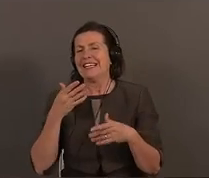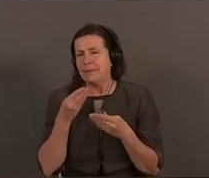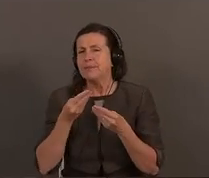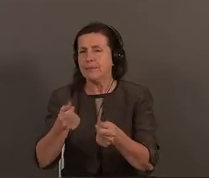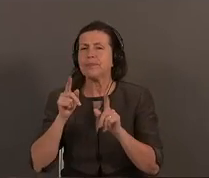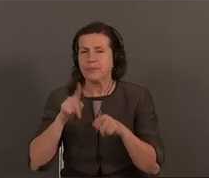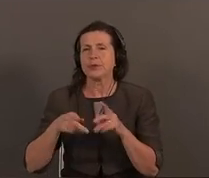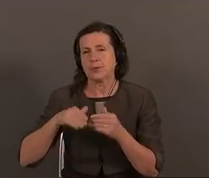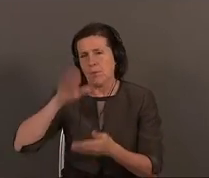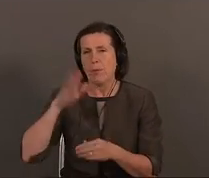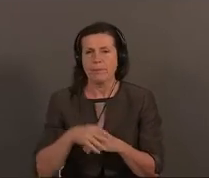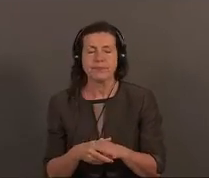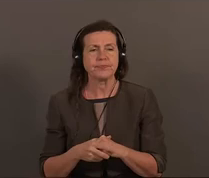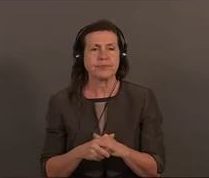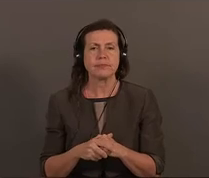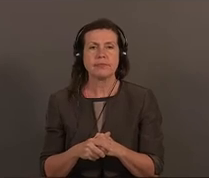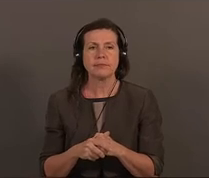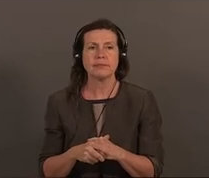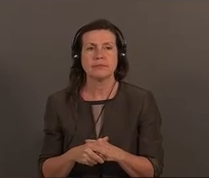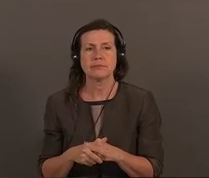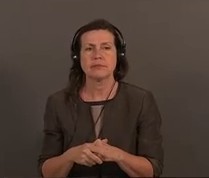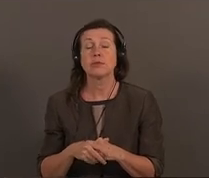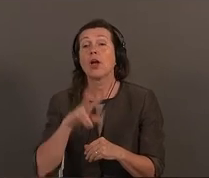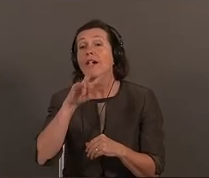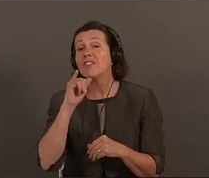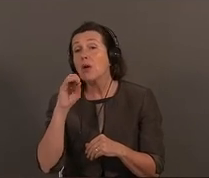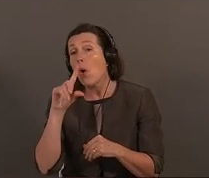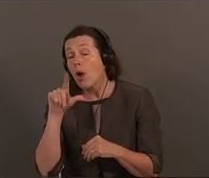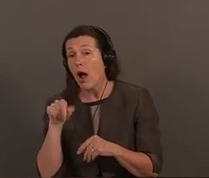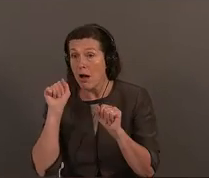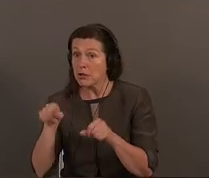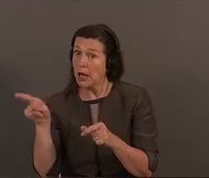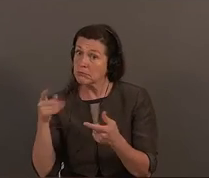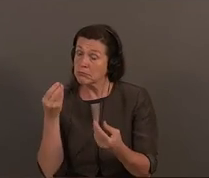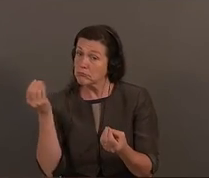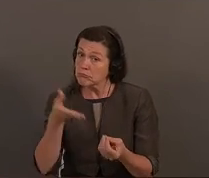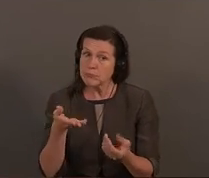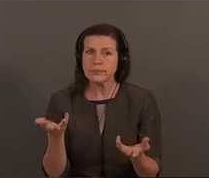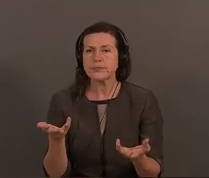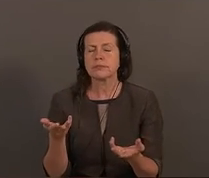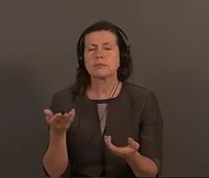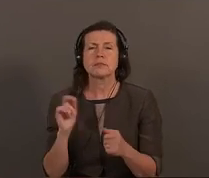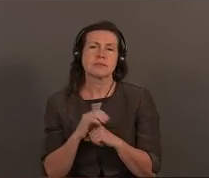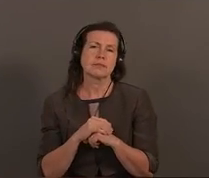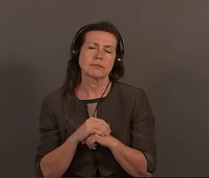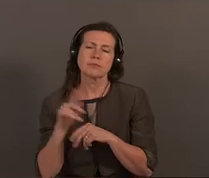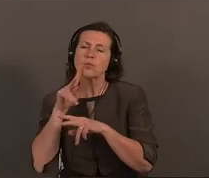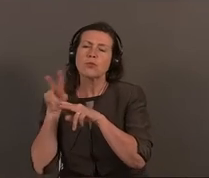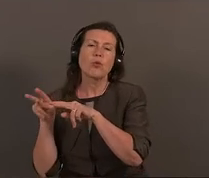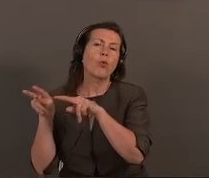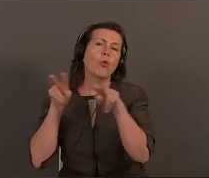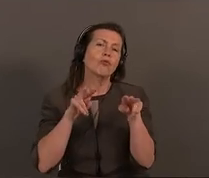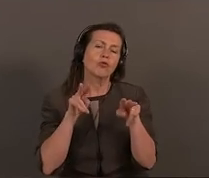Viola, not a conclusion, but just to have a sort of overview